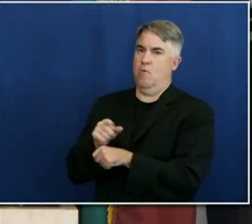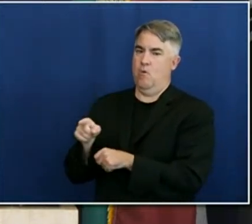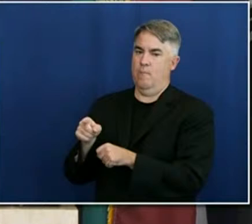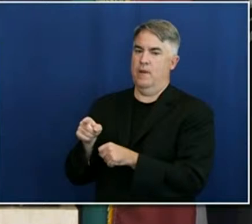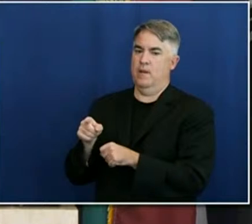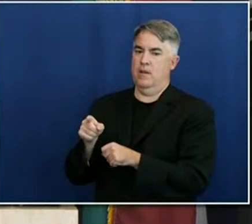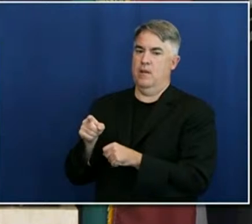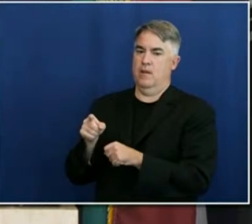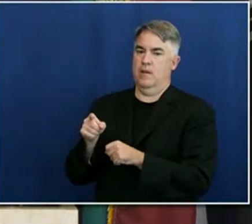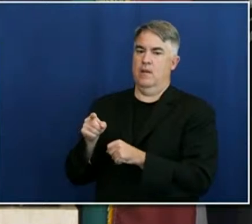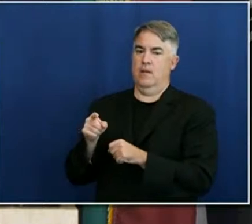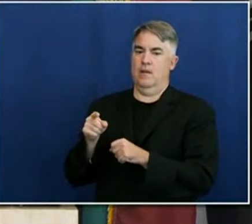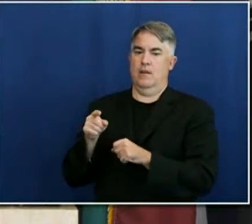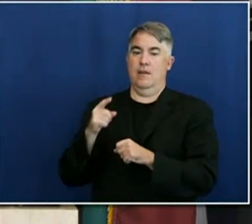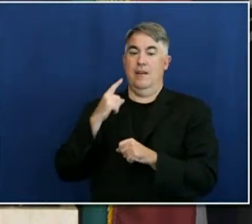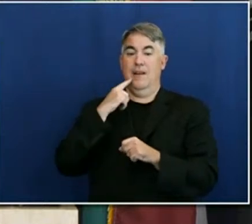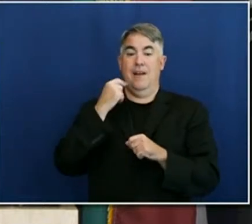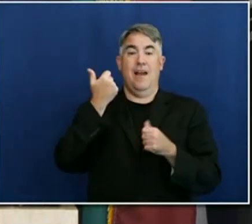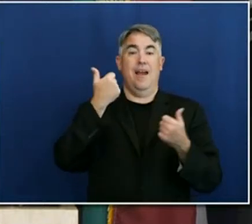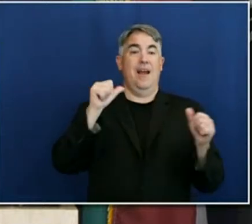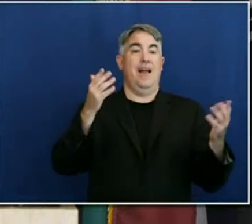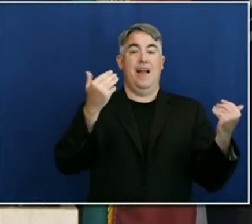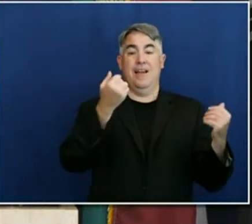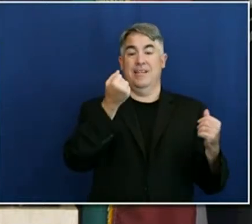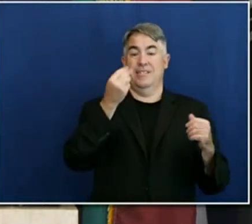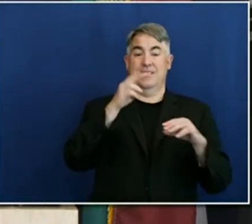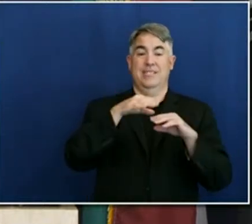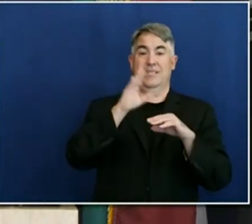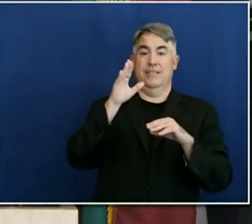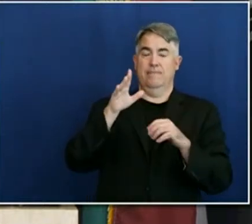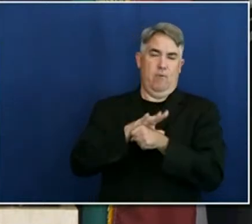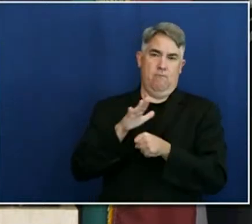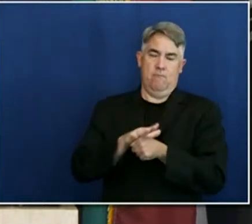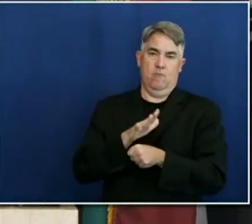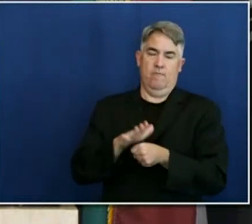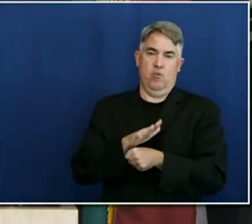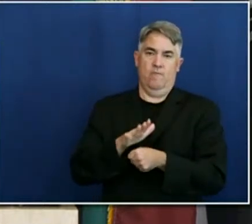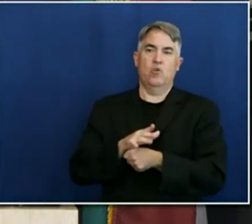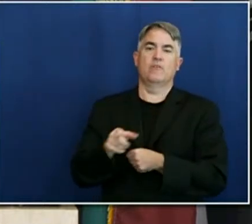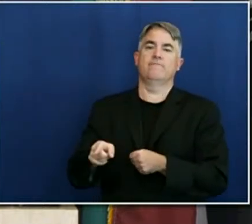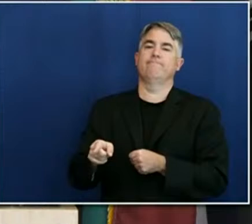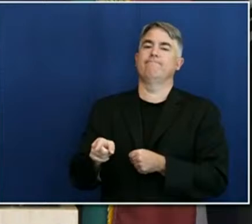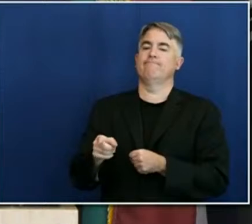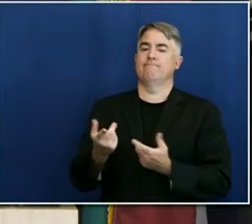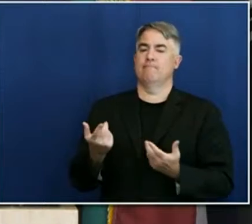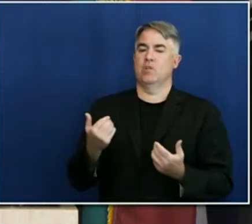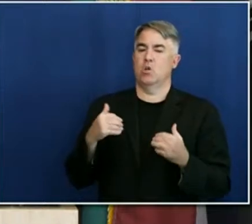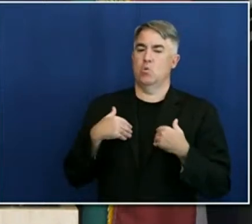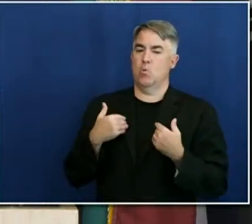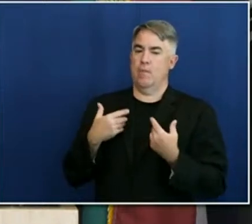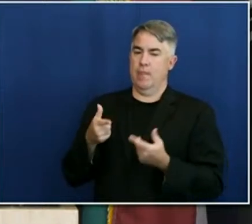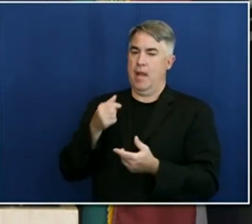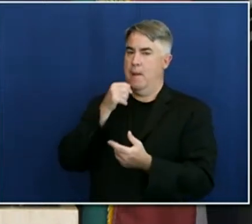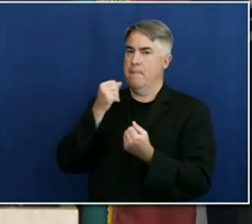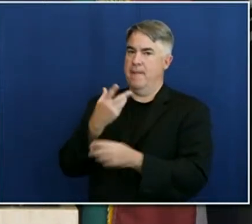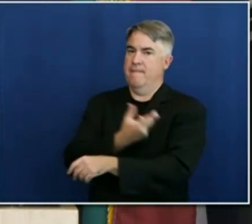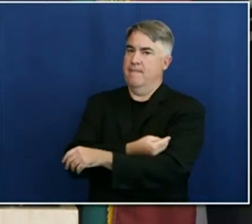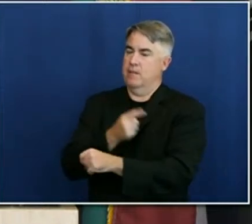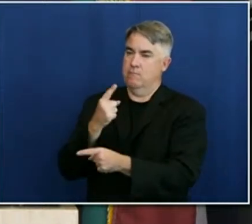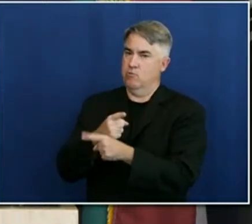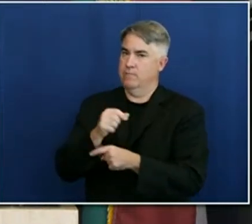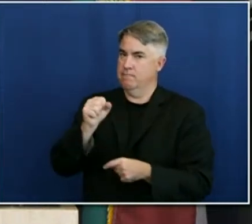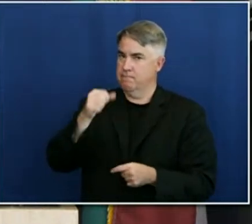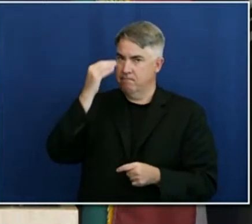everyone, and it's been challenging to get an appointment. So, you know, numbers are low in that group. We're doing a series of things to try and